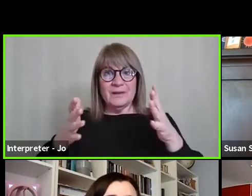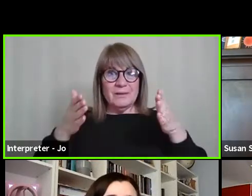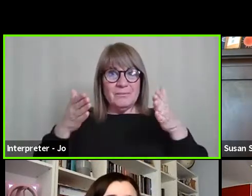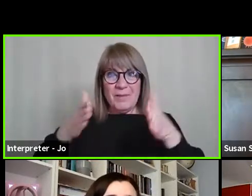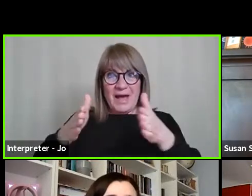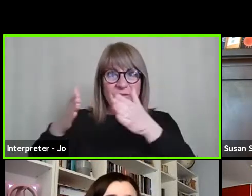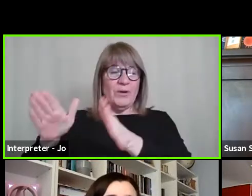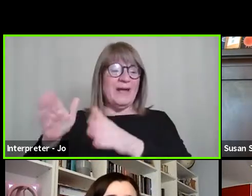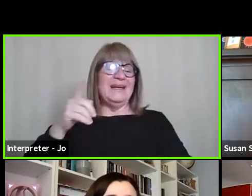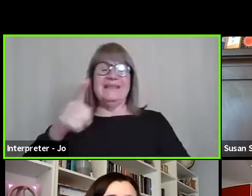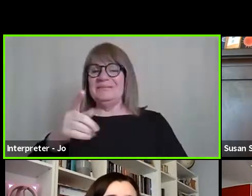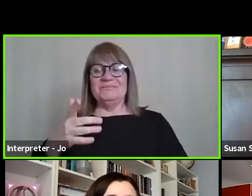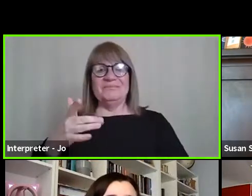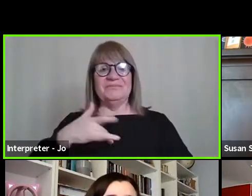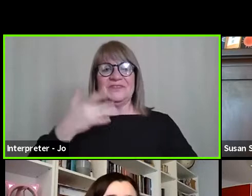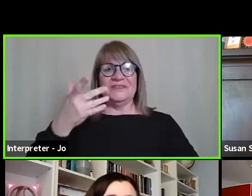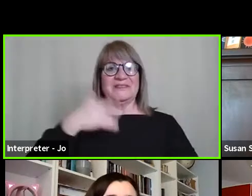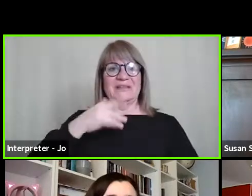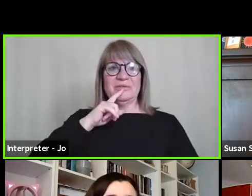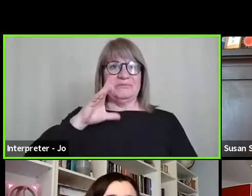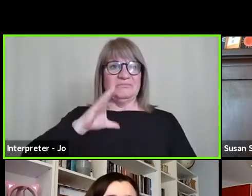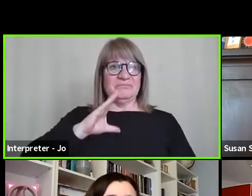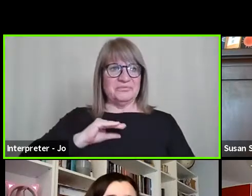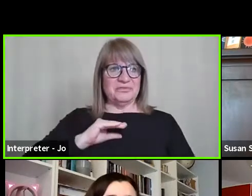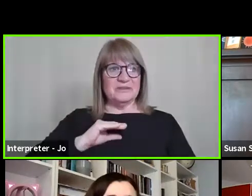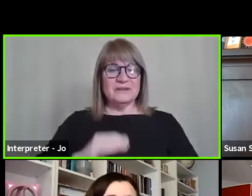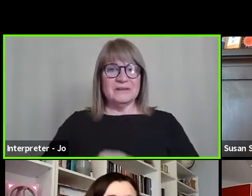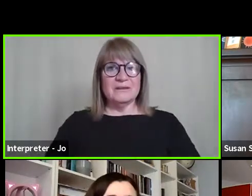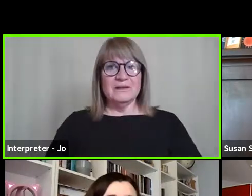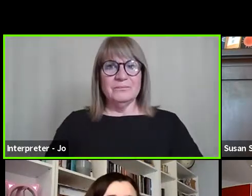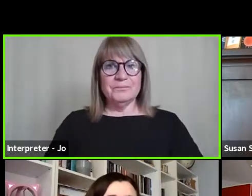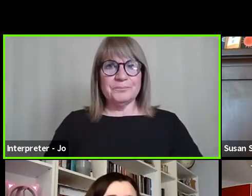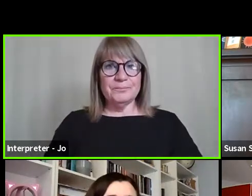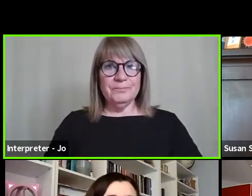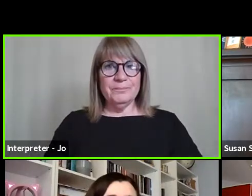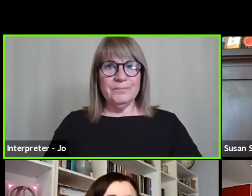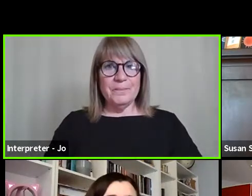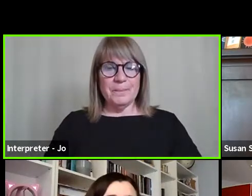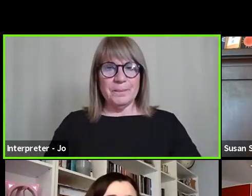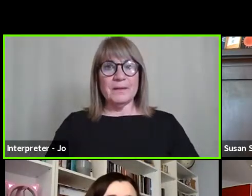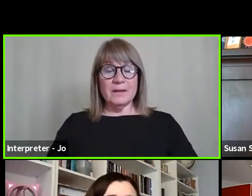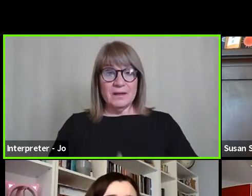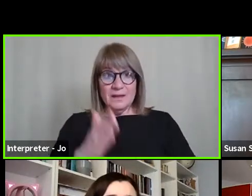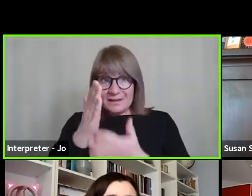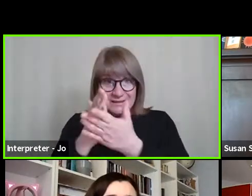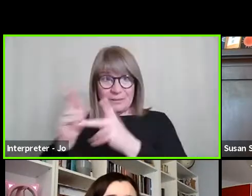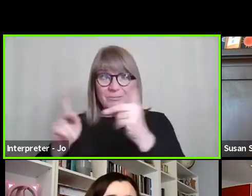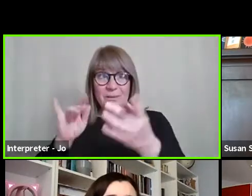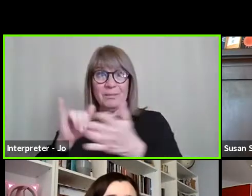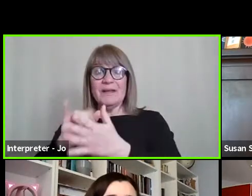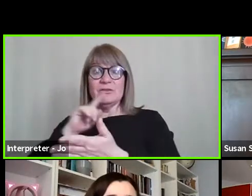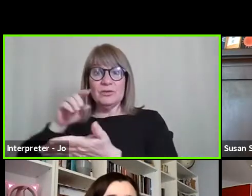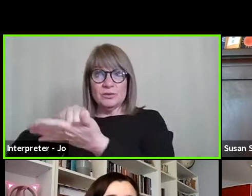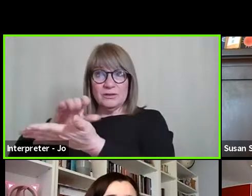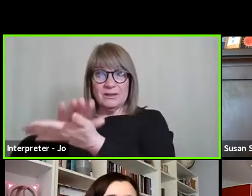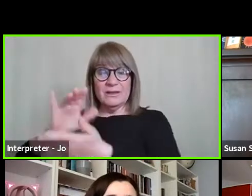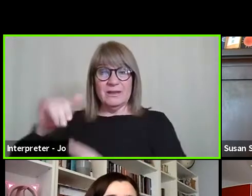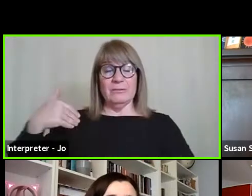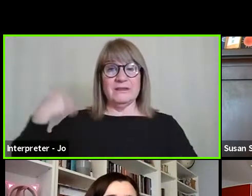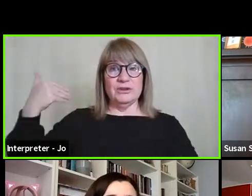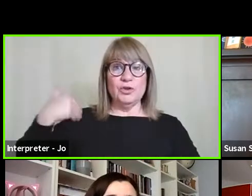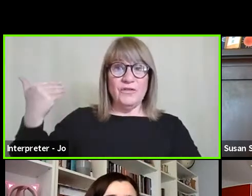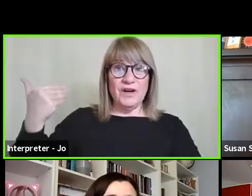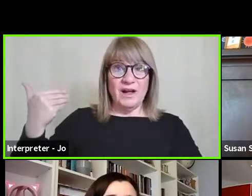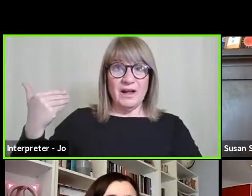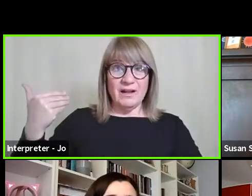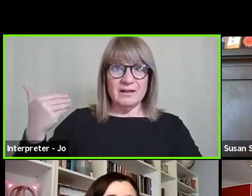so uh and one one of the 12 people that we did document was um a juvenile a person who had been